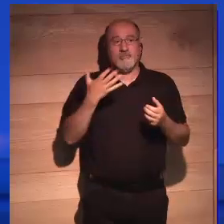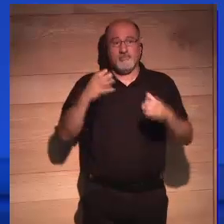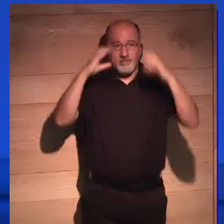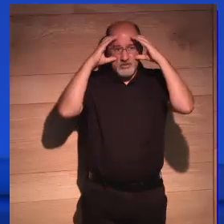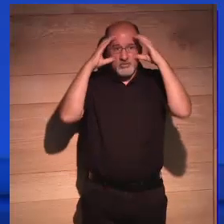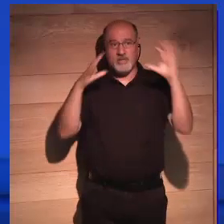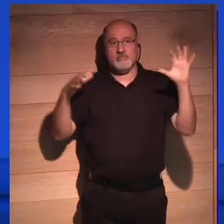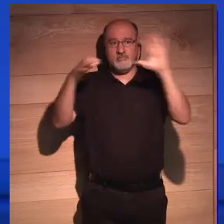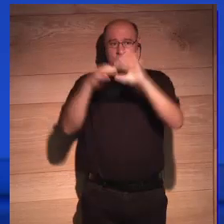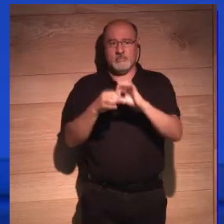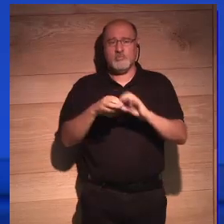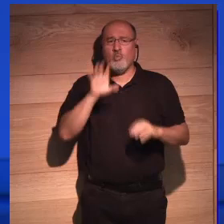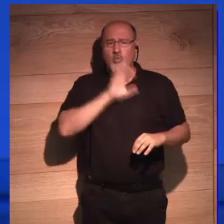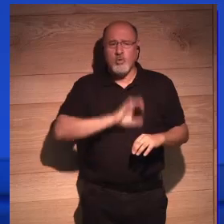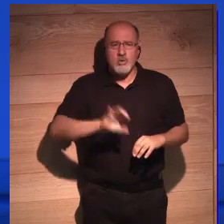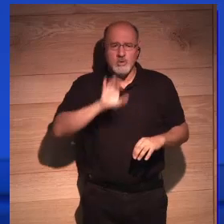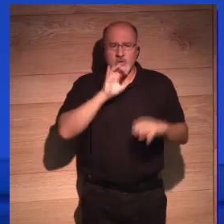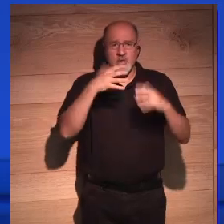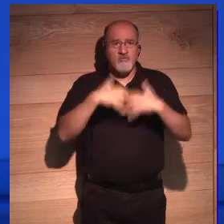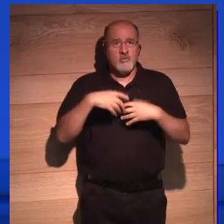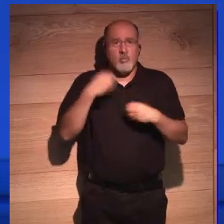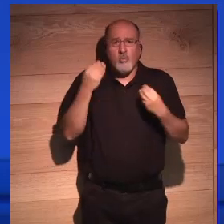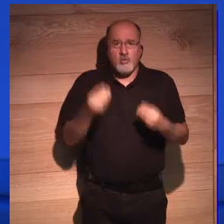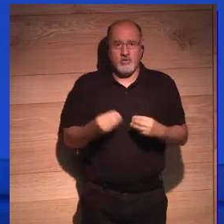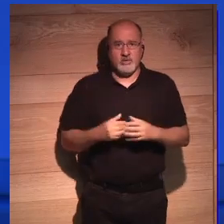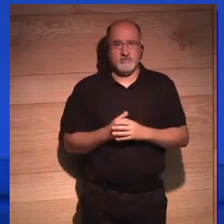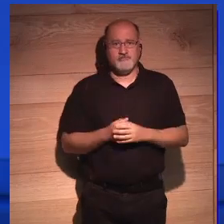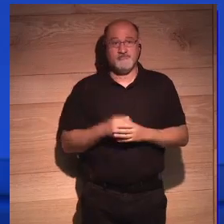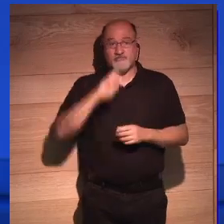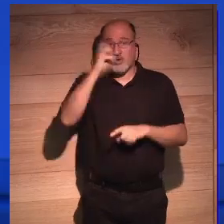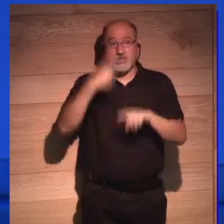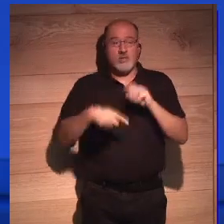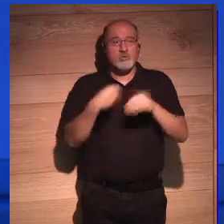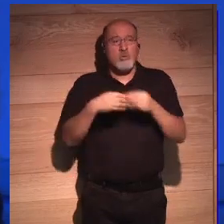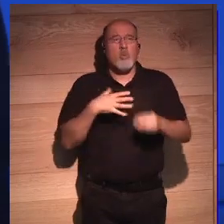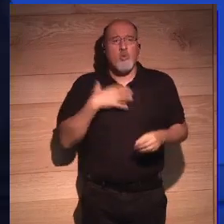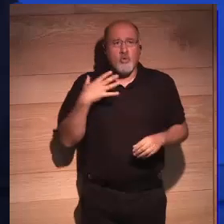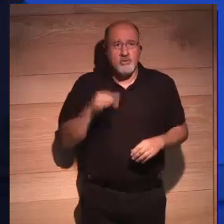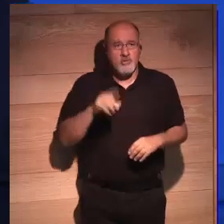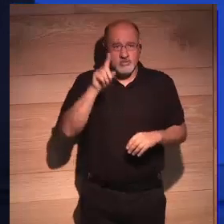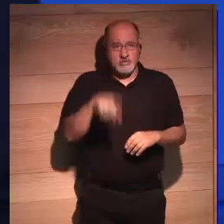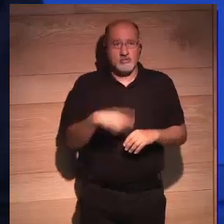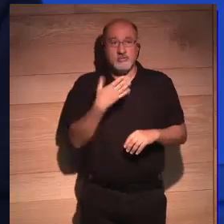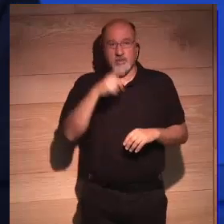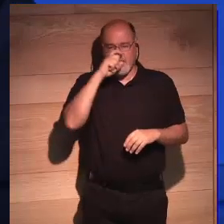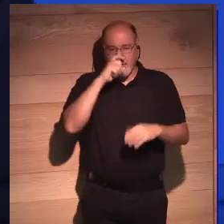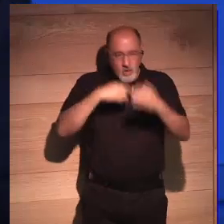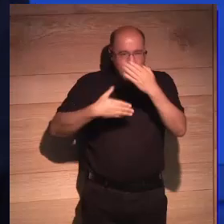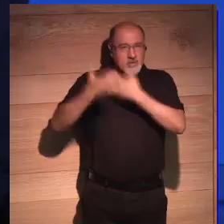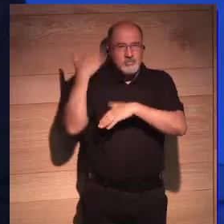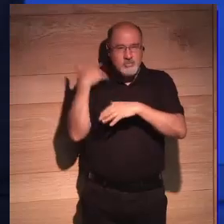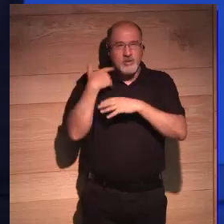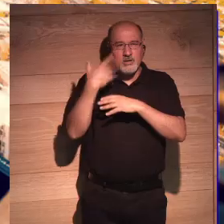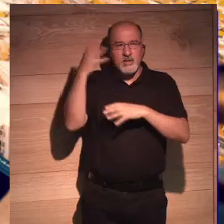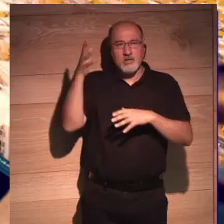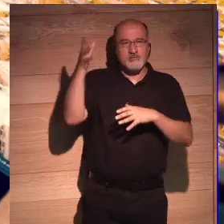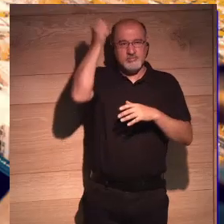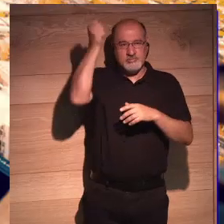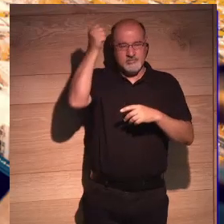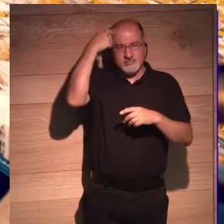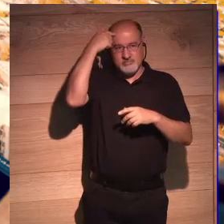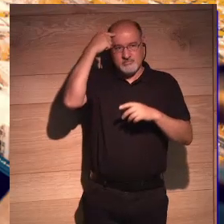then finally, something else up your sleeve is memory. Now remember, when you're making a virtual reality